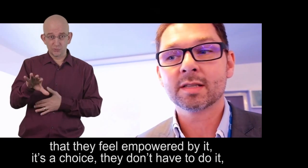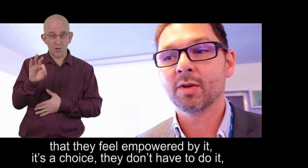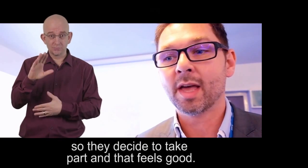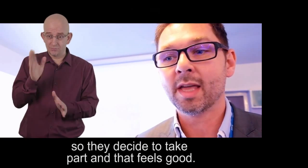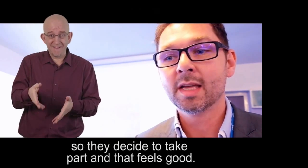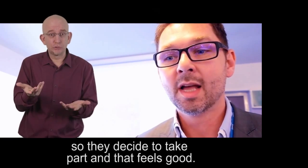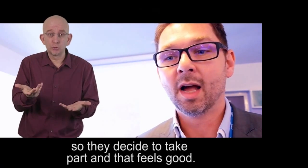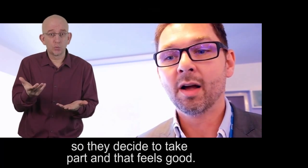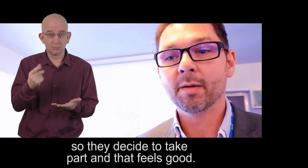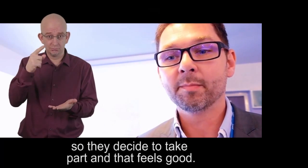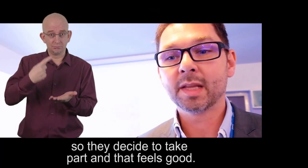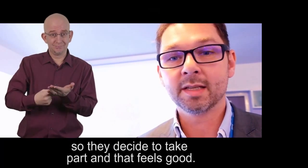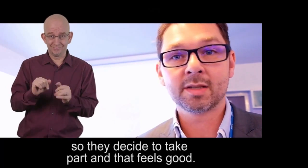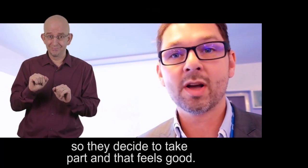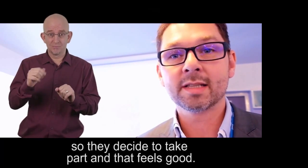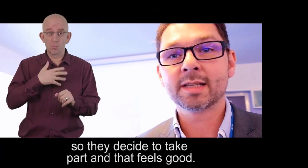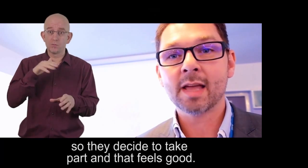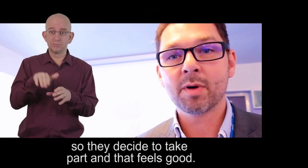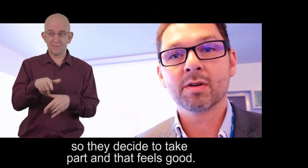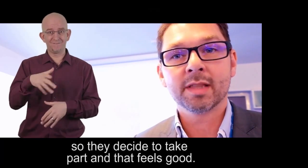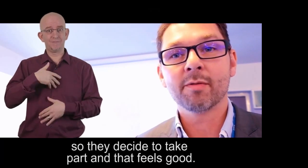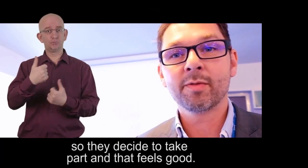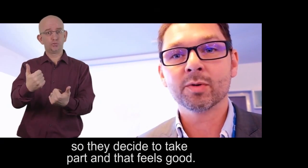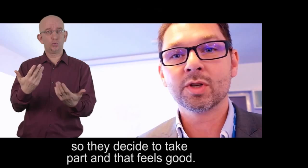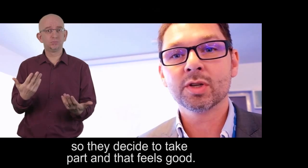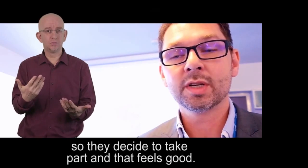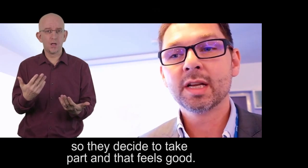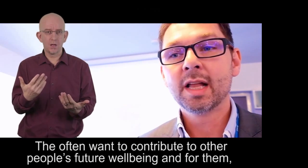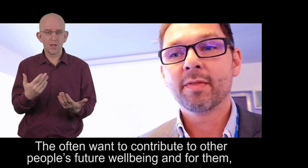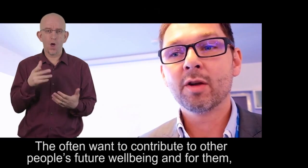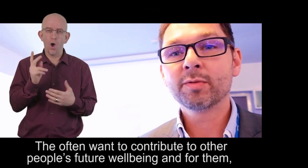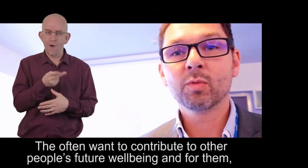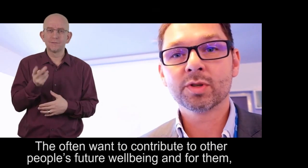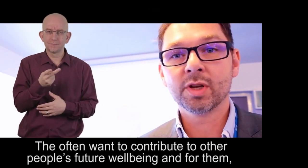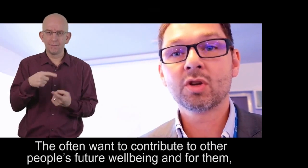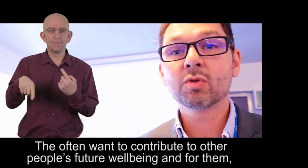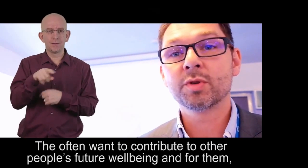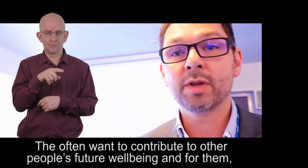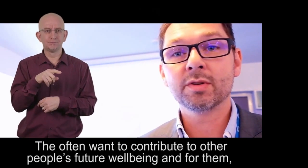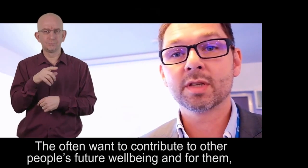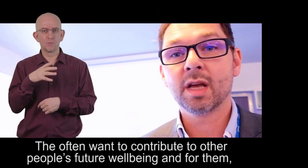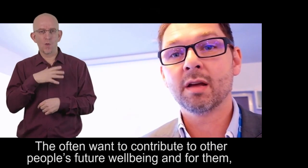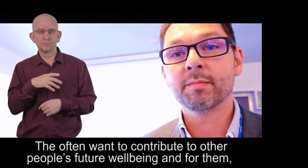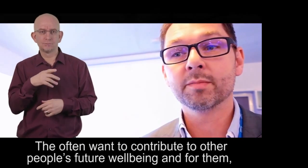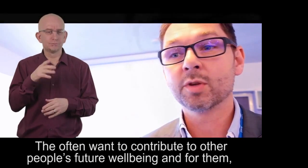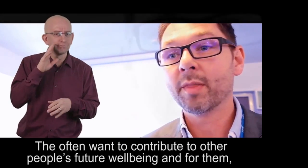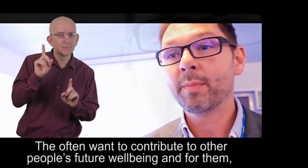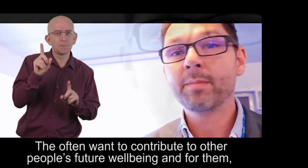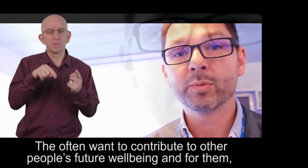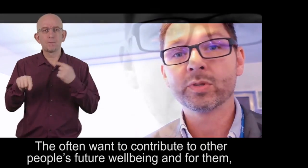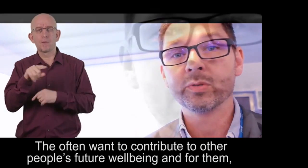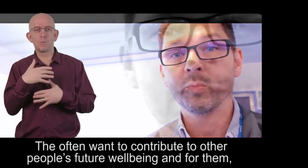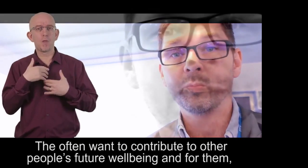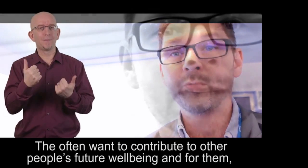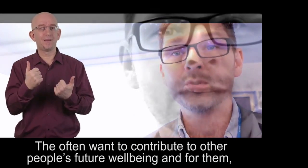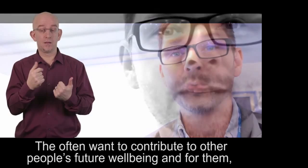to do it so they decide to take part and that feels good they often want to contribute to other